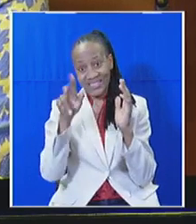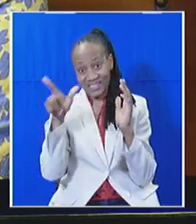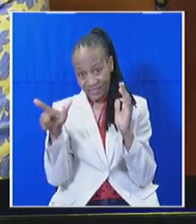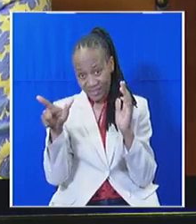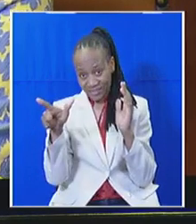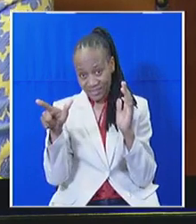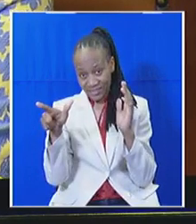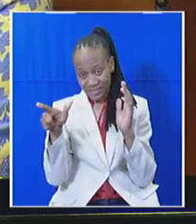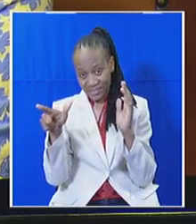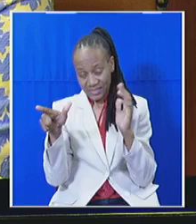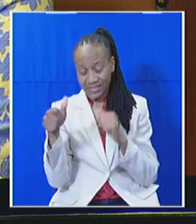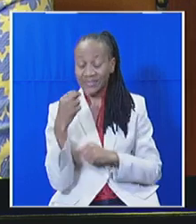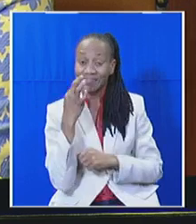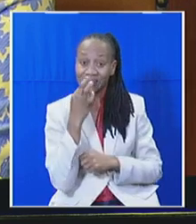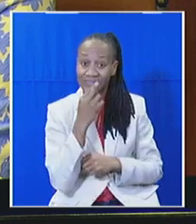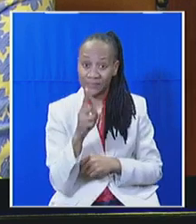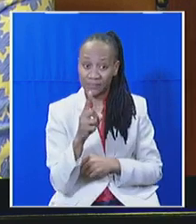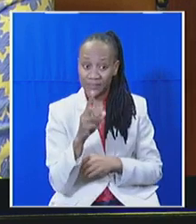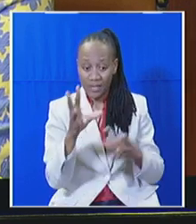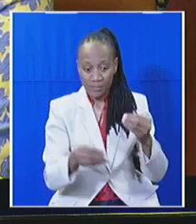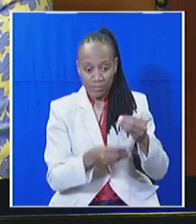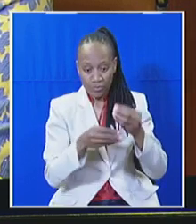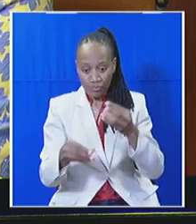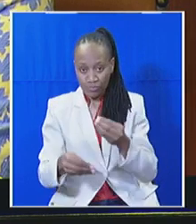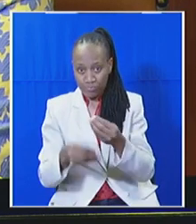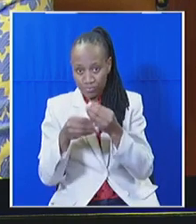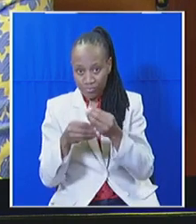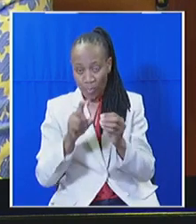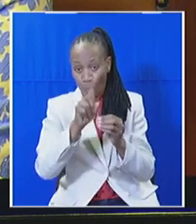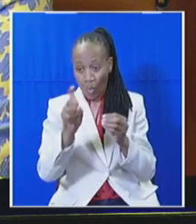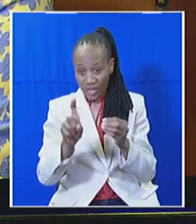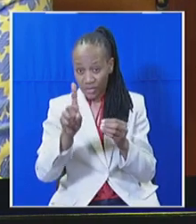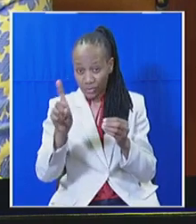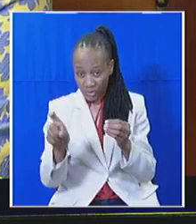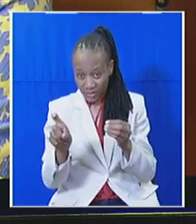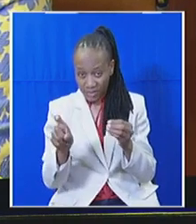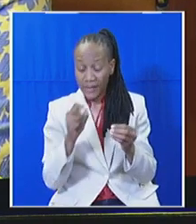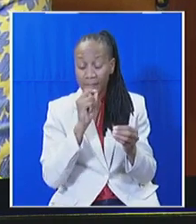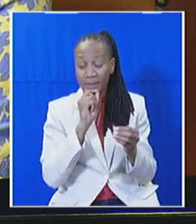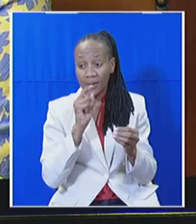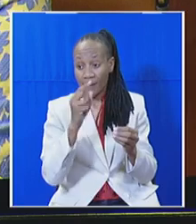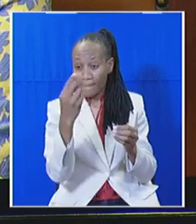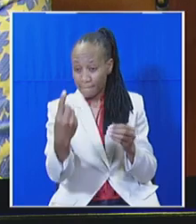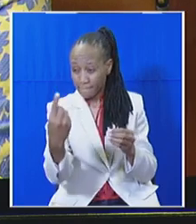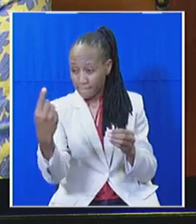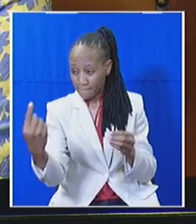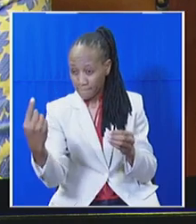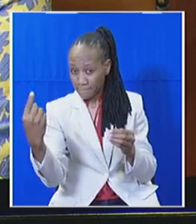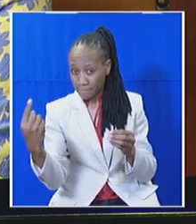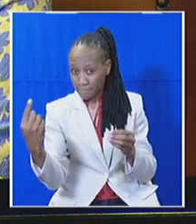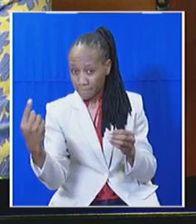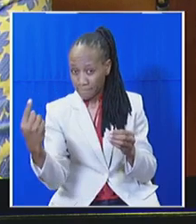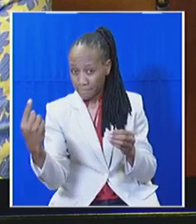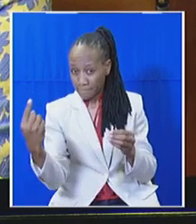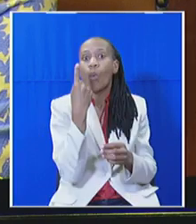When it comes to supplementary questions, honorable members must limit themselves to one supplementary